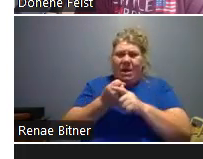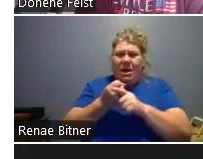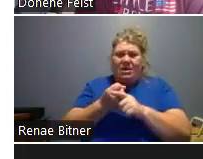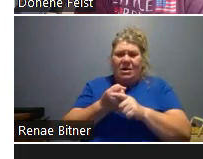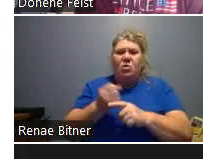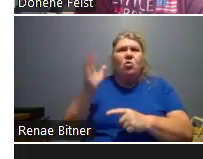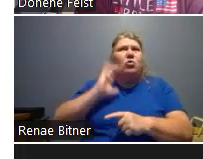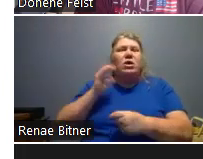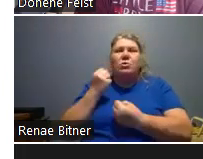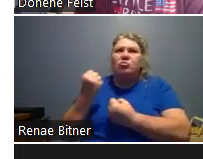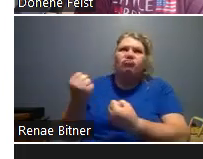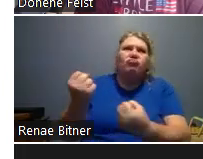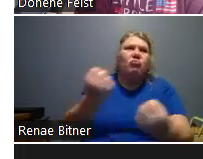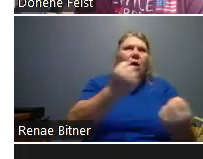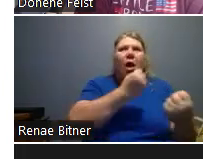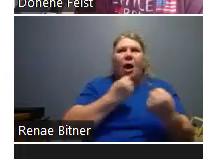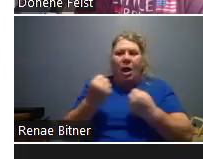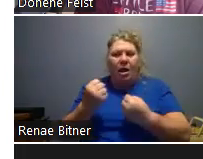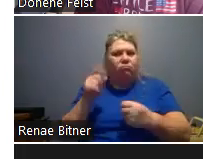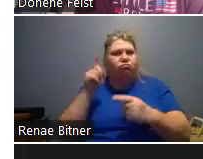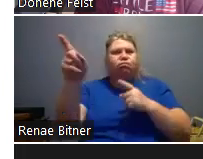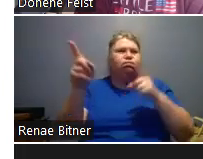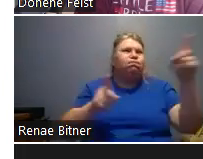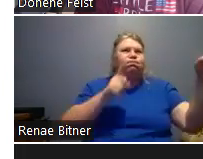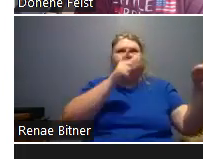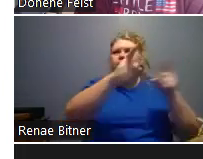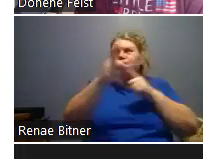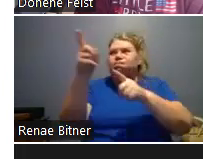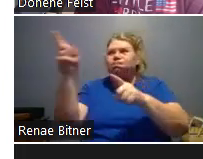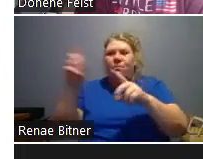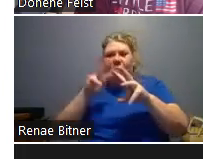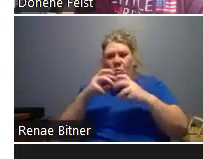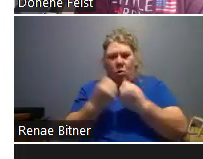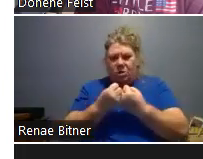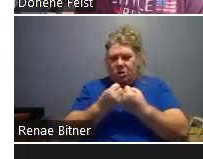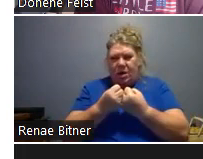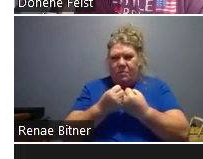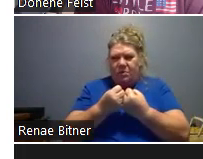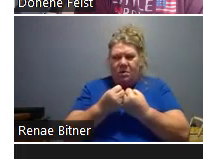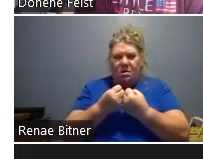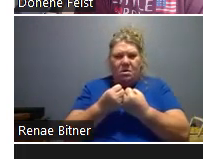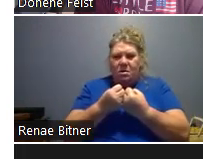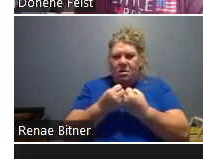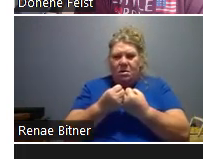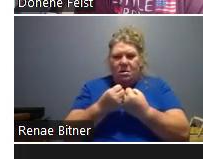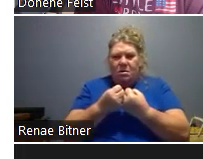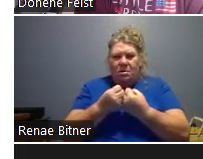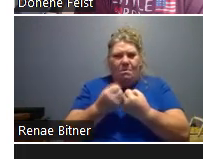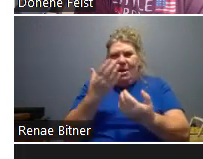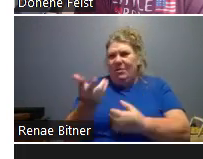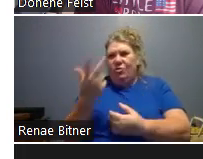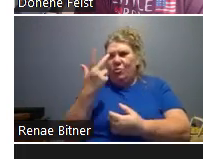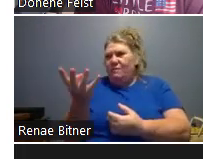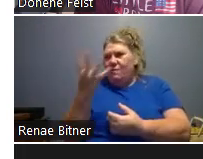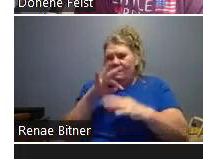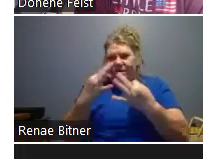driving to wherever to do a workshop where you might get 3 or 4 families that